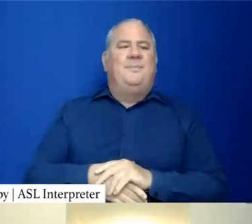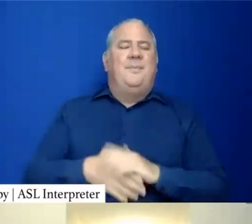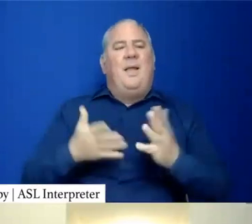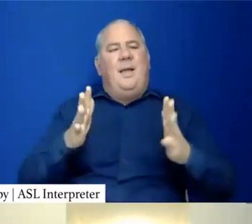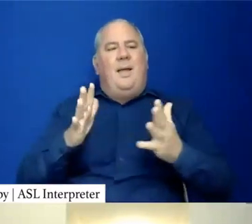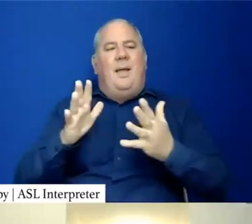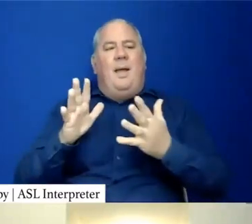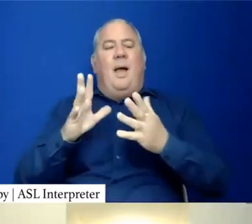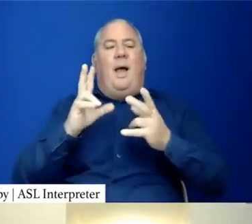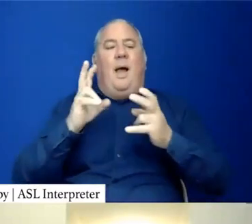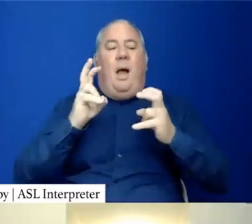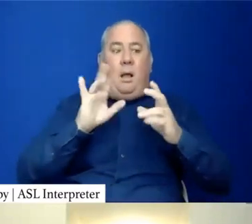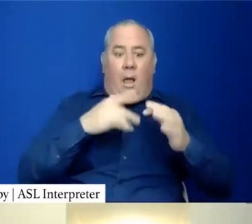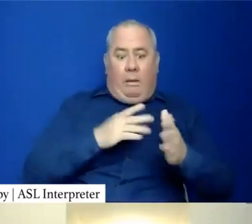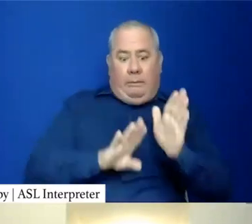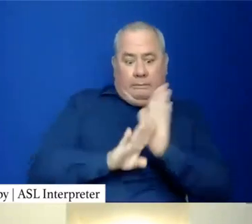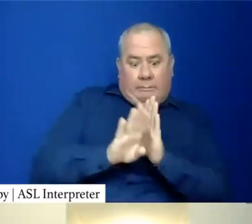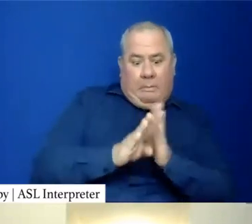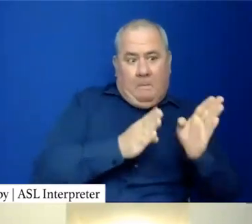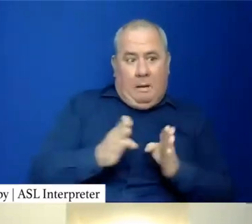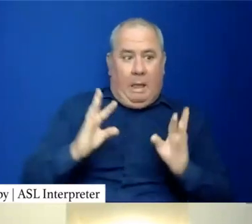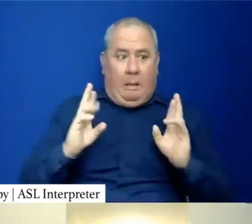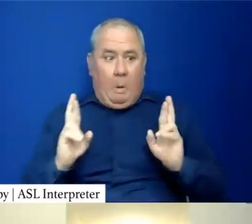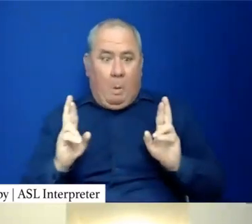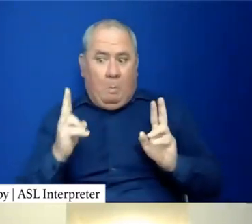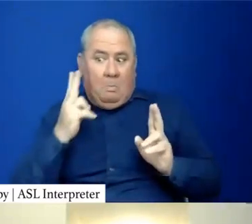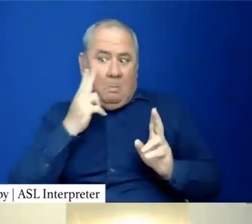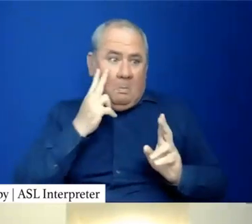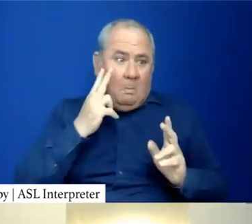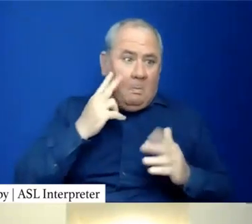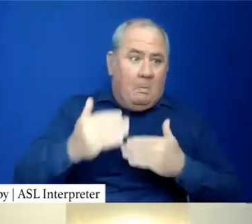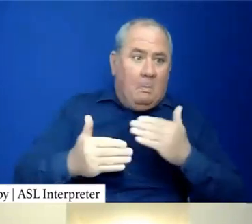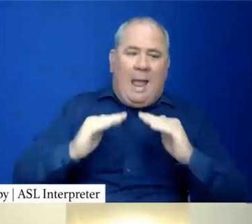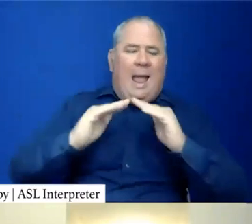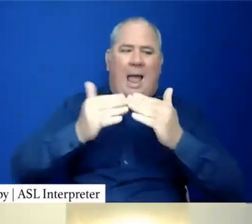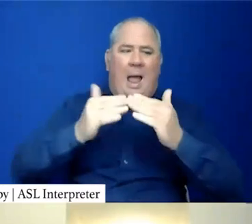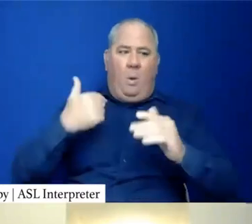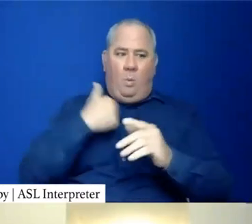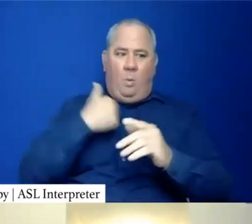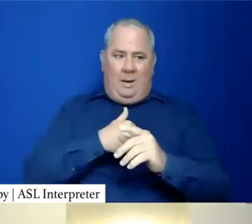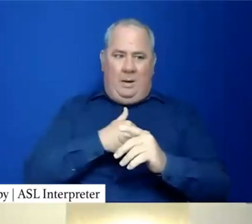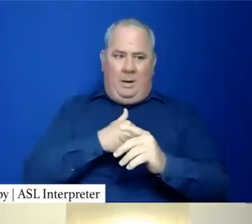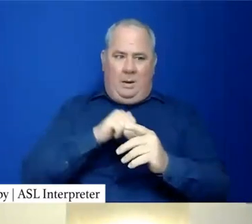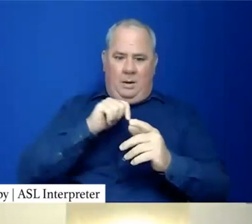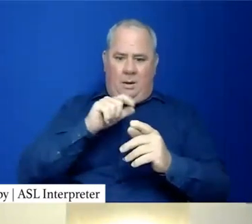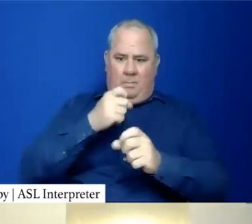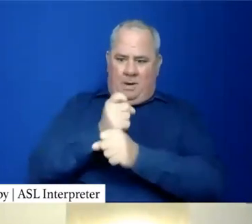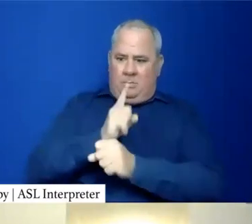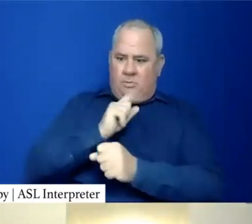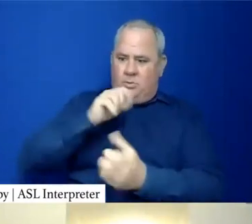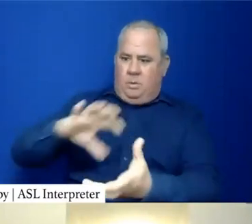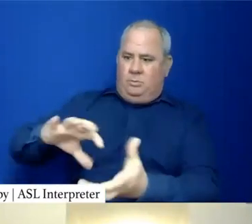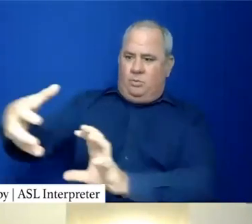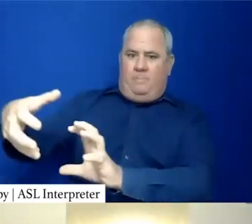plan that we were thinking about possibly doing. How can we not screw it up at this point? And that's